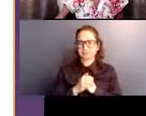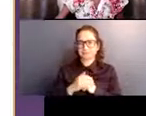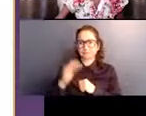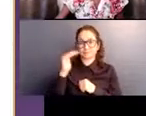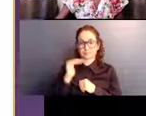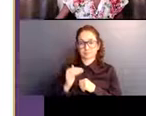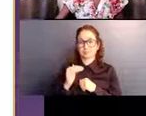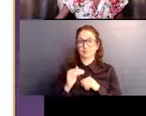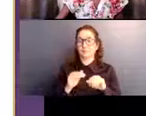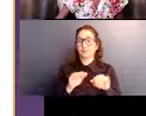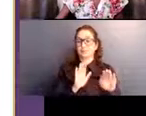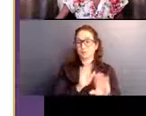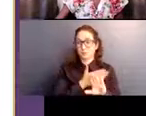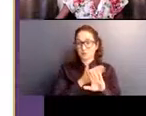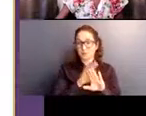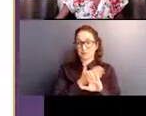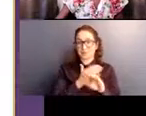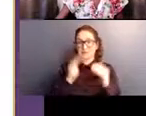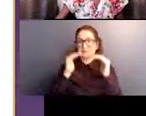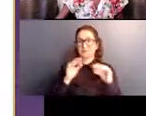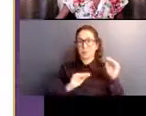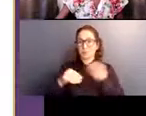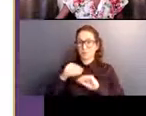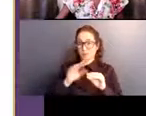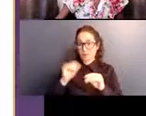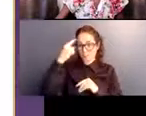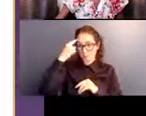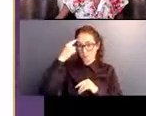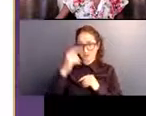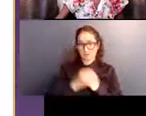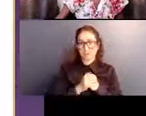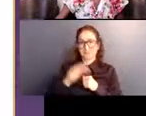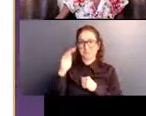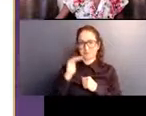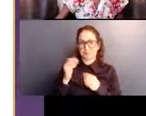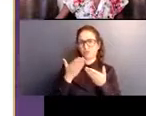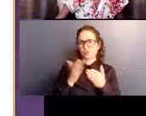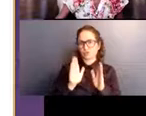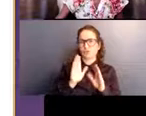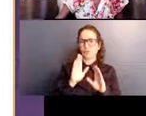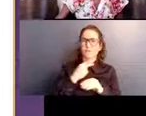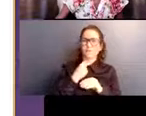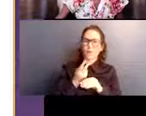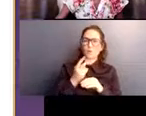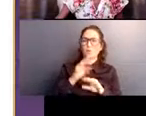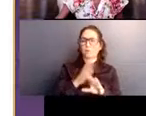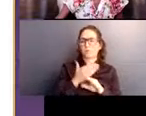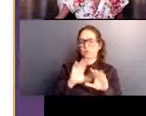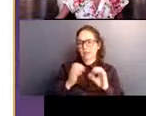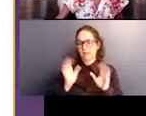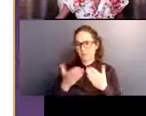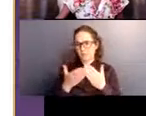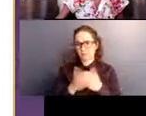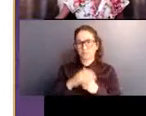instrumental music, movement and the brain, general vocal music classrooms,